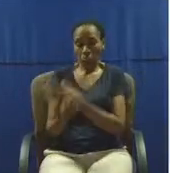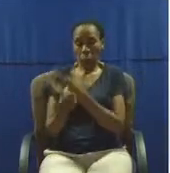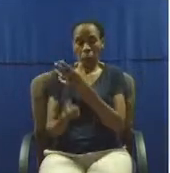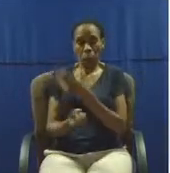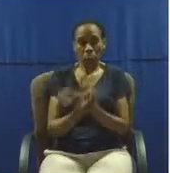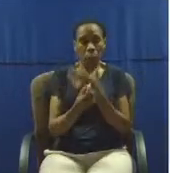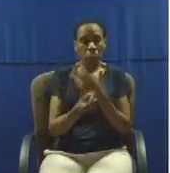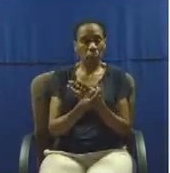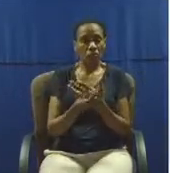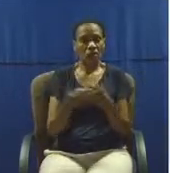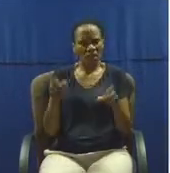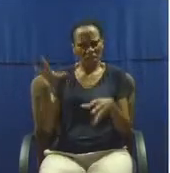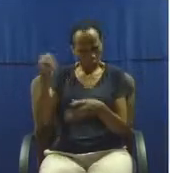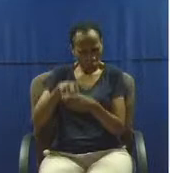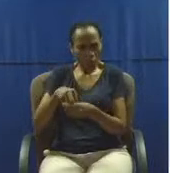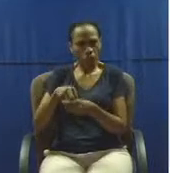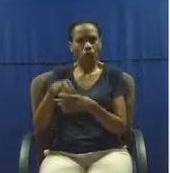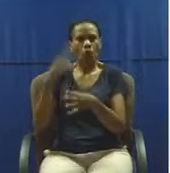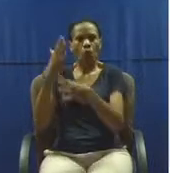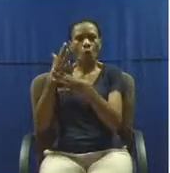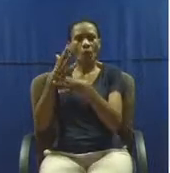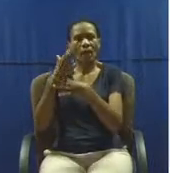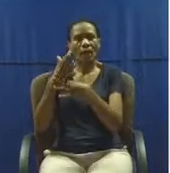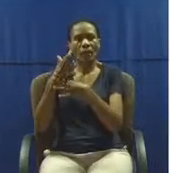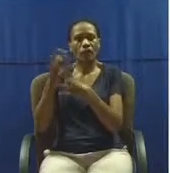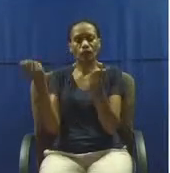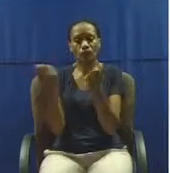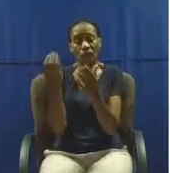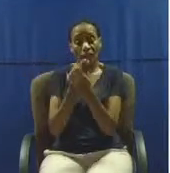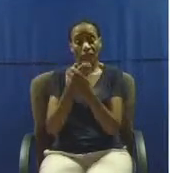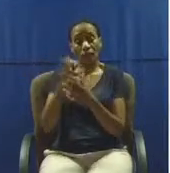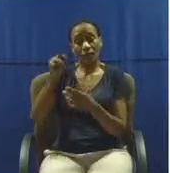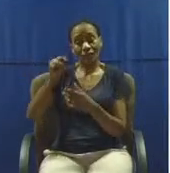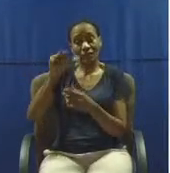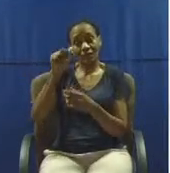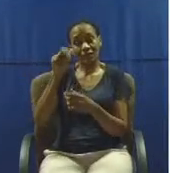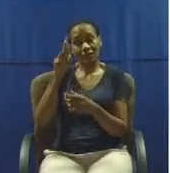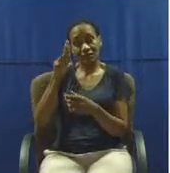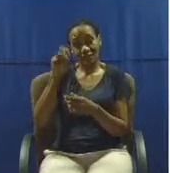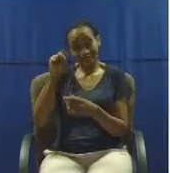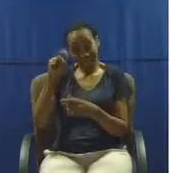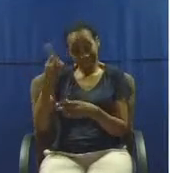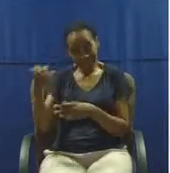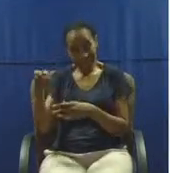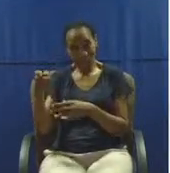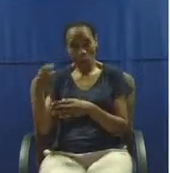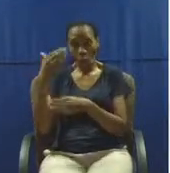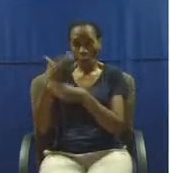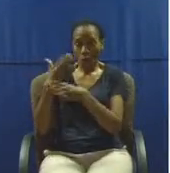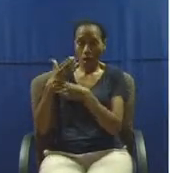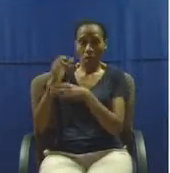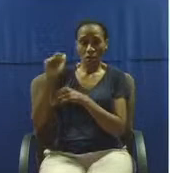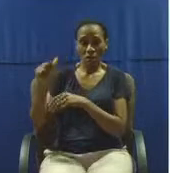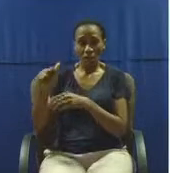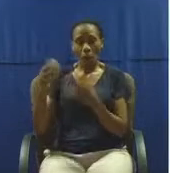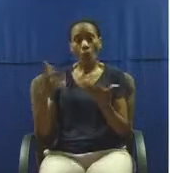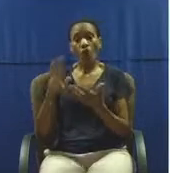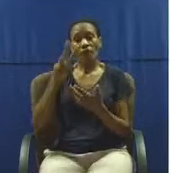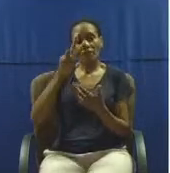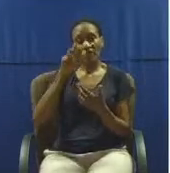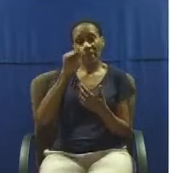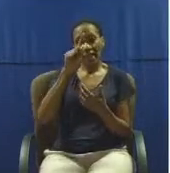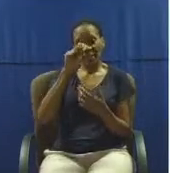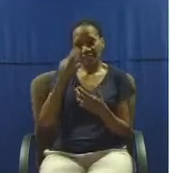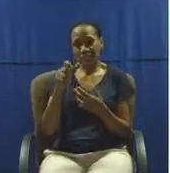is being done with SARS to improve the turnaround times for processing things like VAT refunds